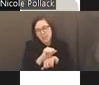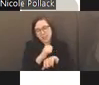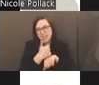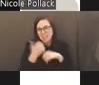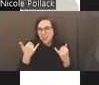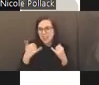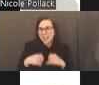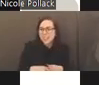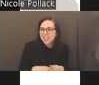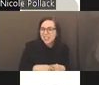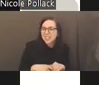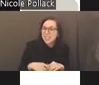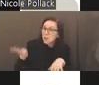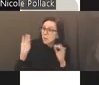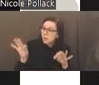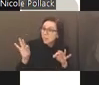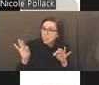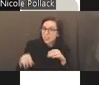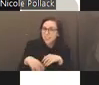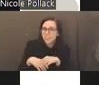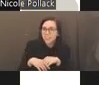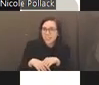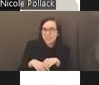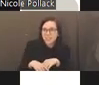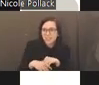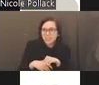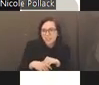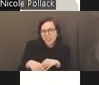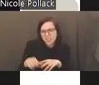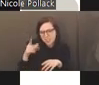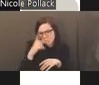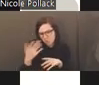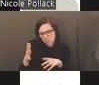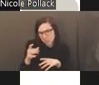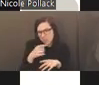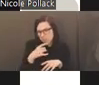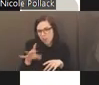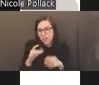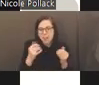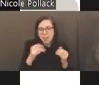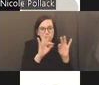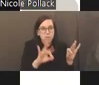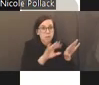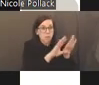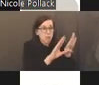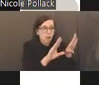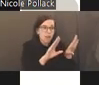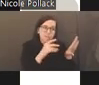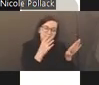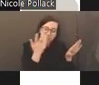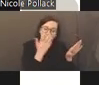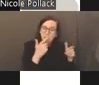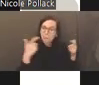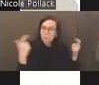go. From something that you don't like to do so much to having it framed on someone's wall, I would say that's a